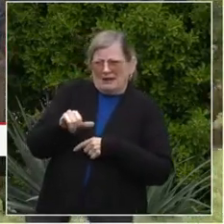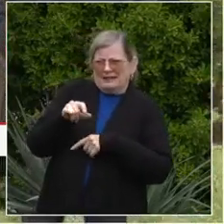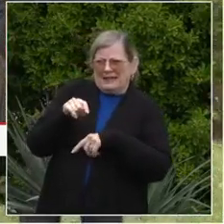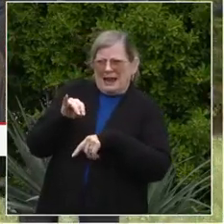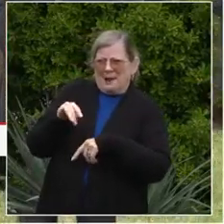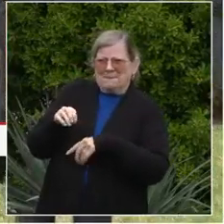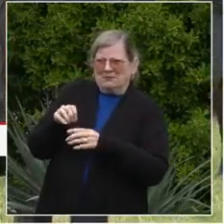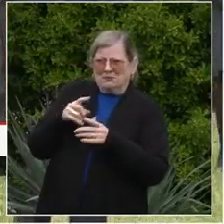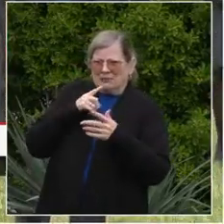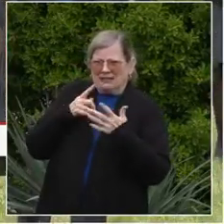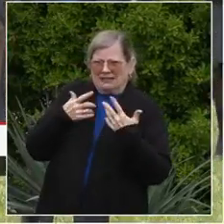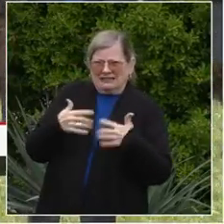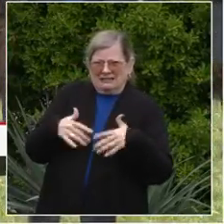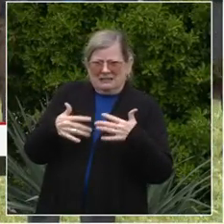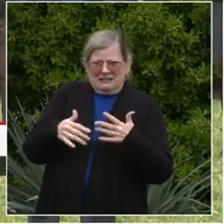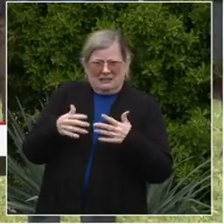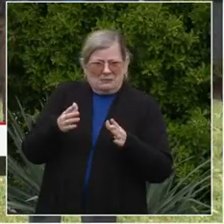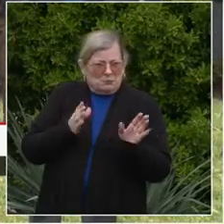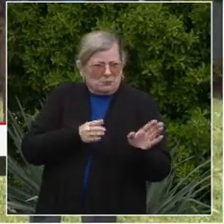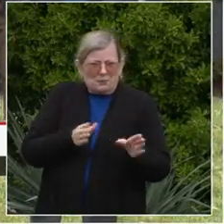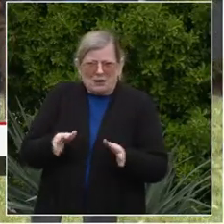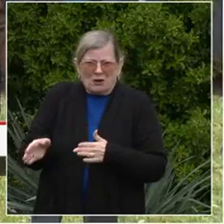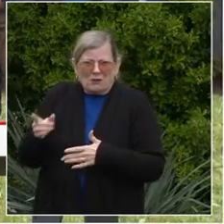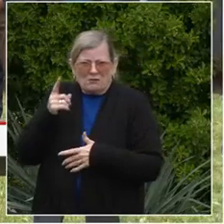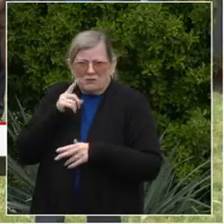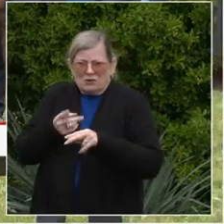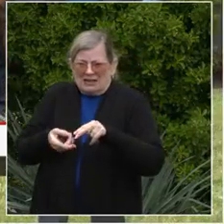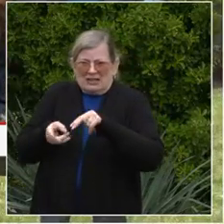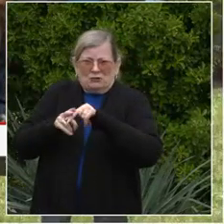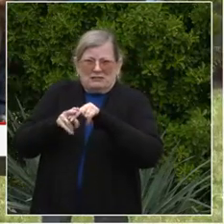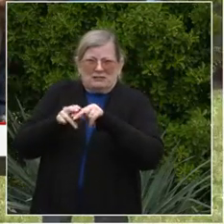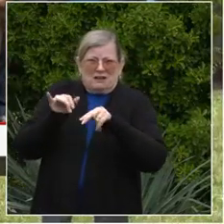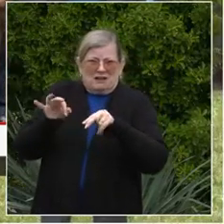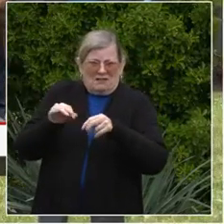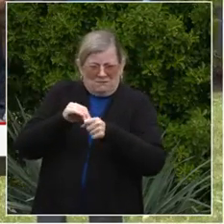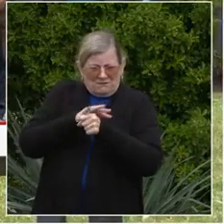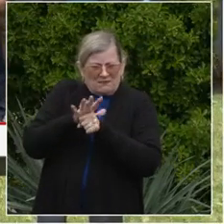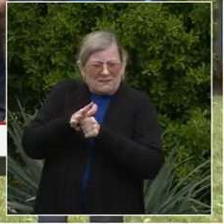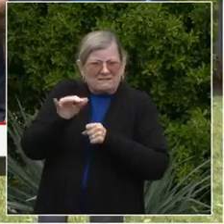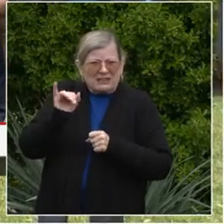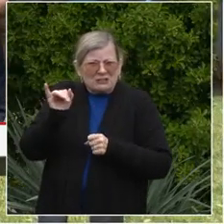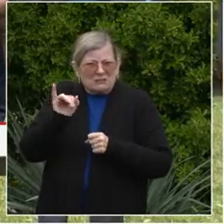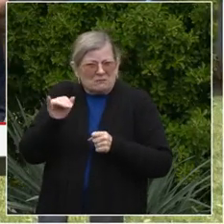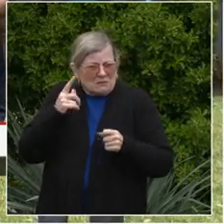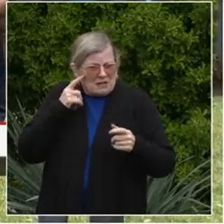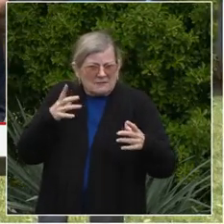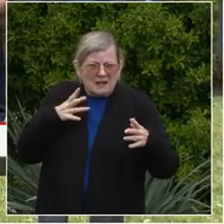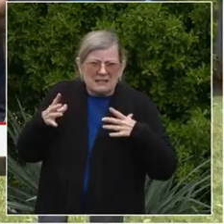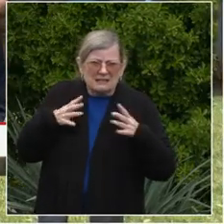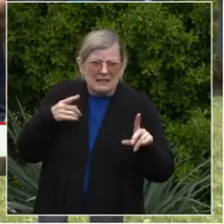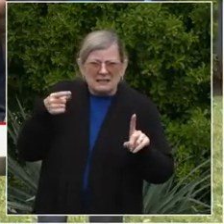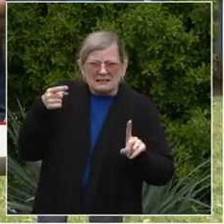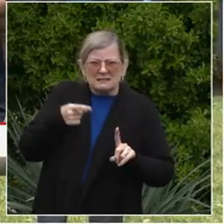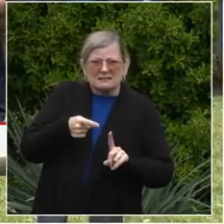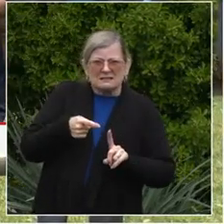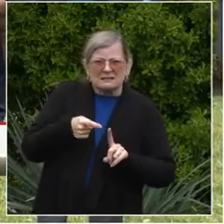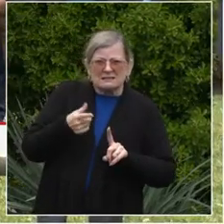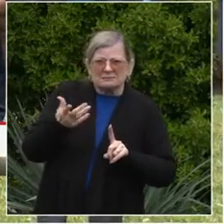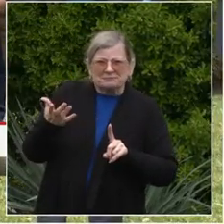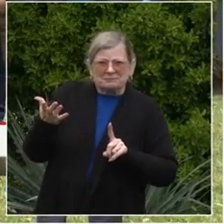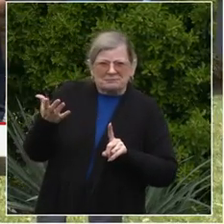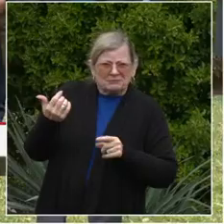a increase in the infections because of the holiday season. Any thoughts